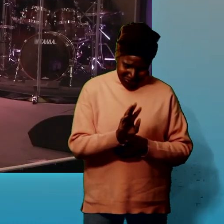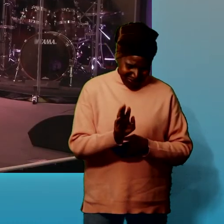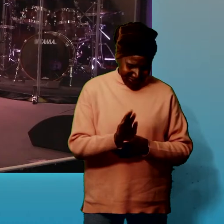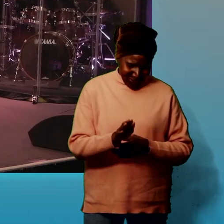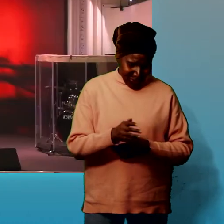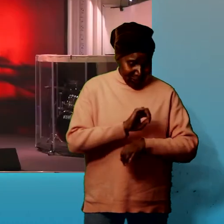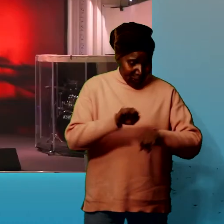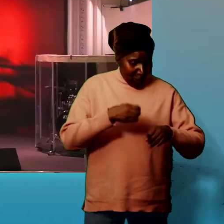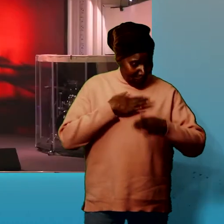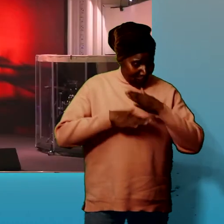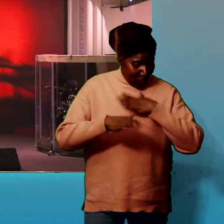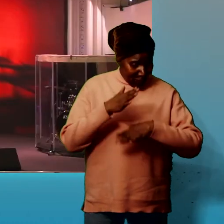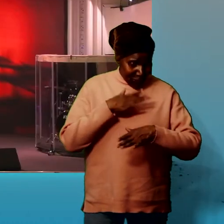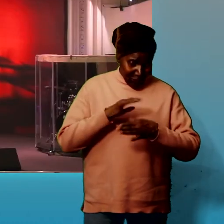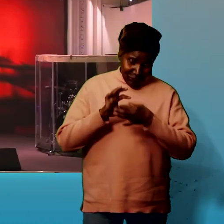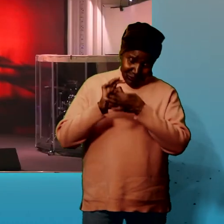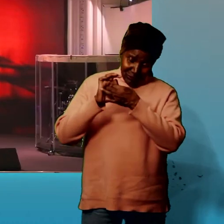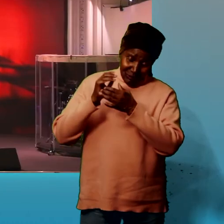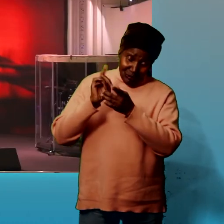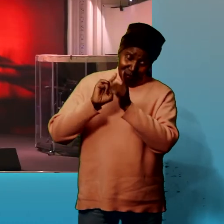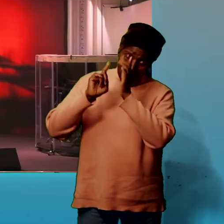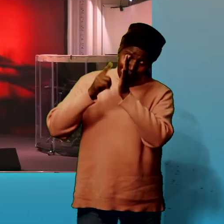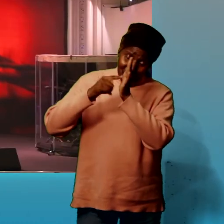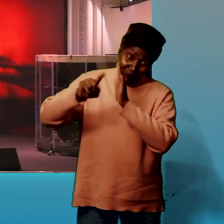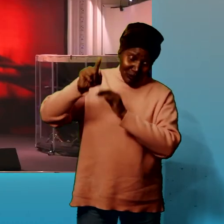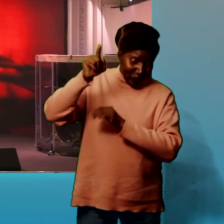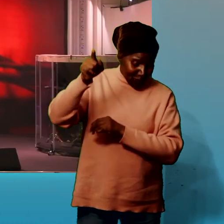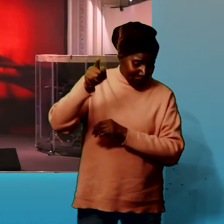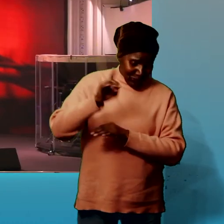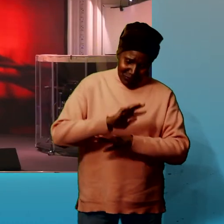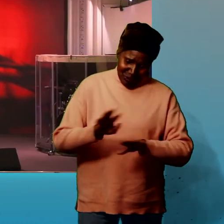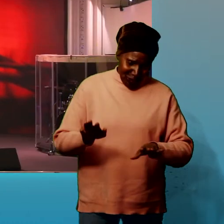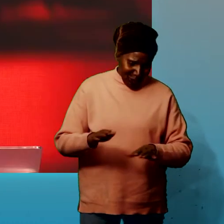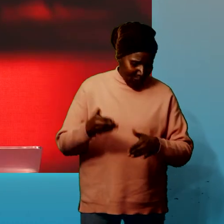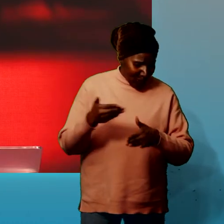always godly. Our deeds are not always wholesome.